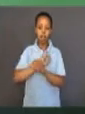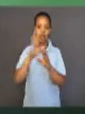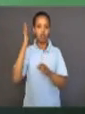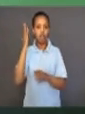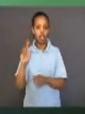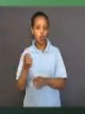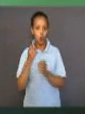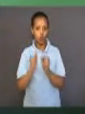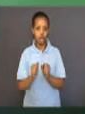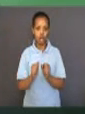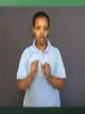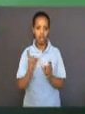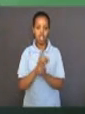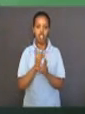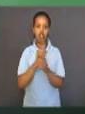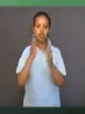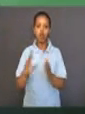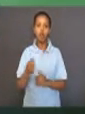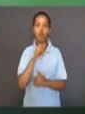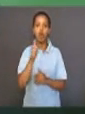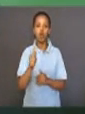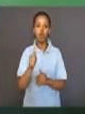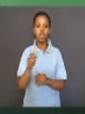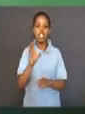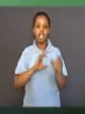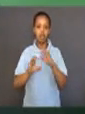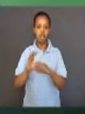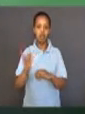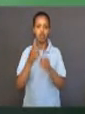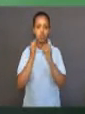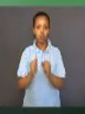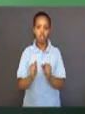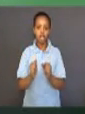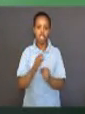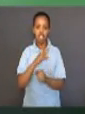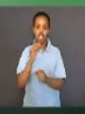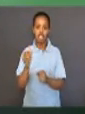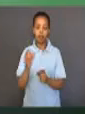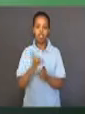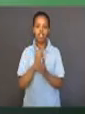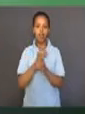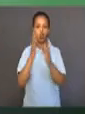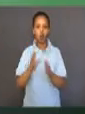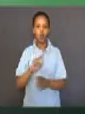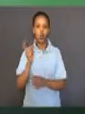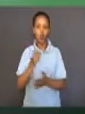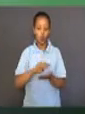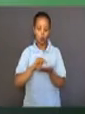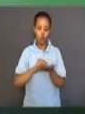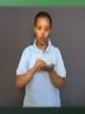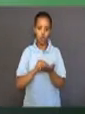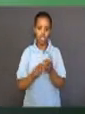or inorganic chemicals and use it to produce organic molecules